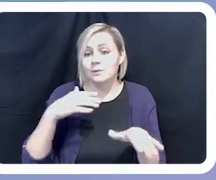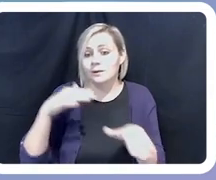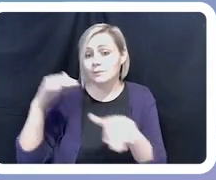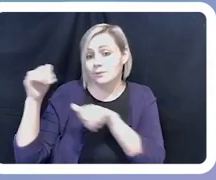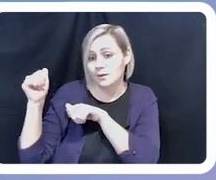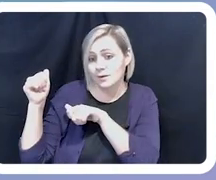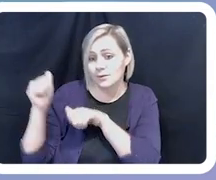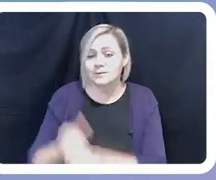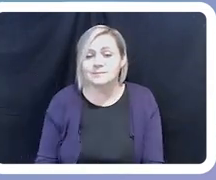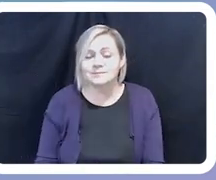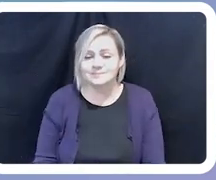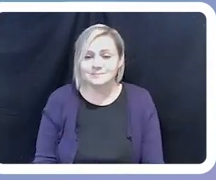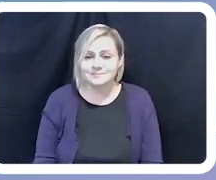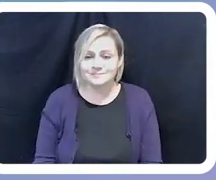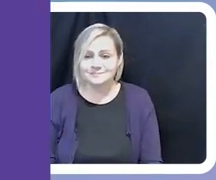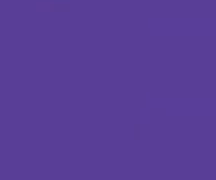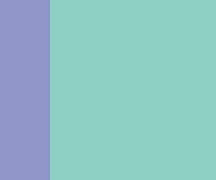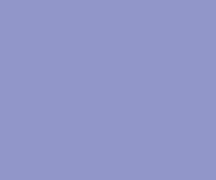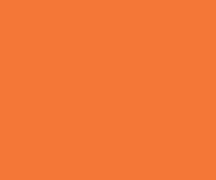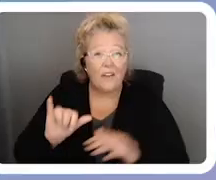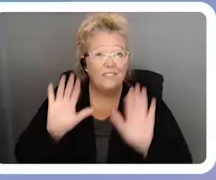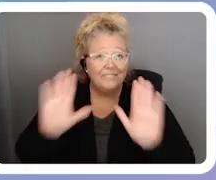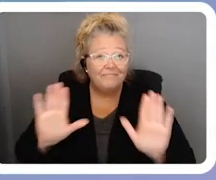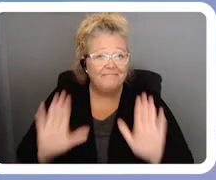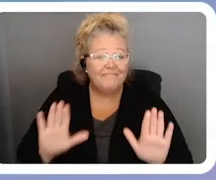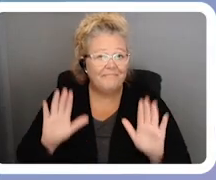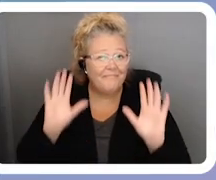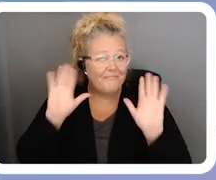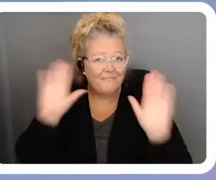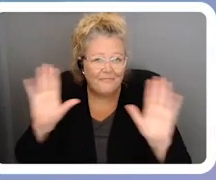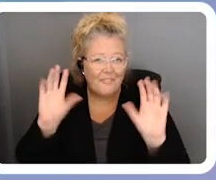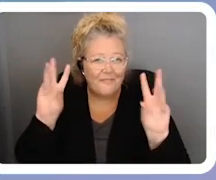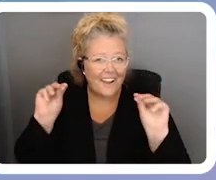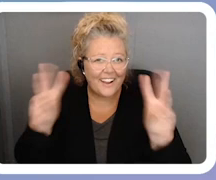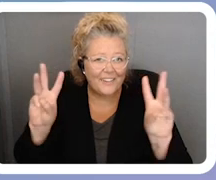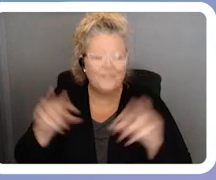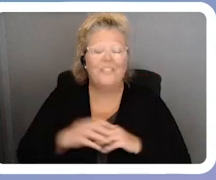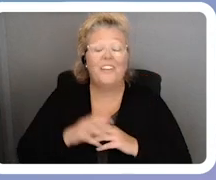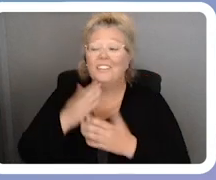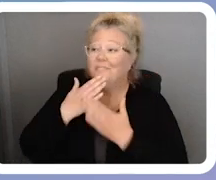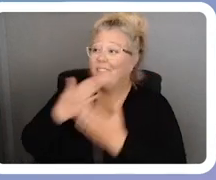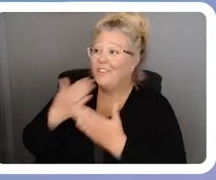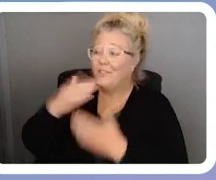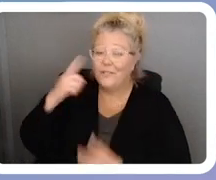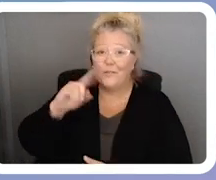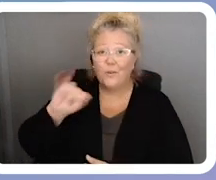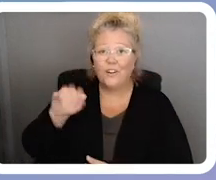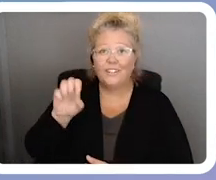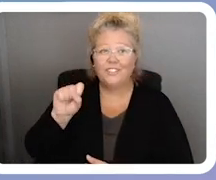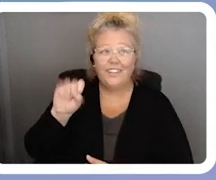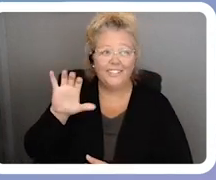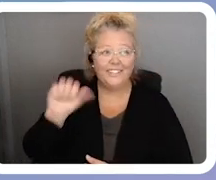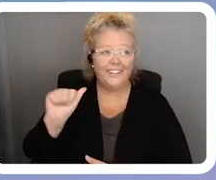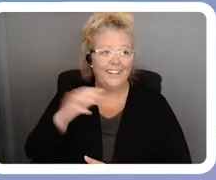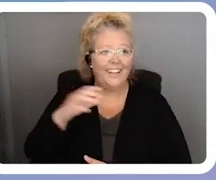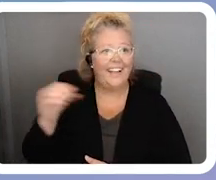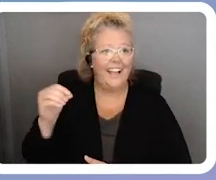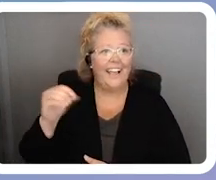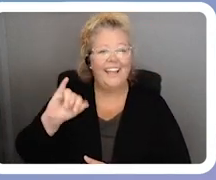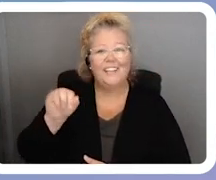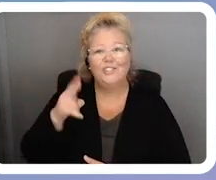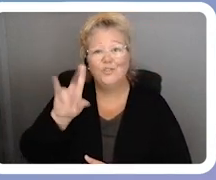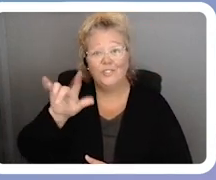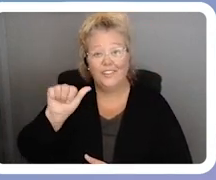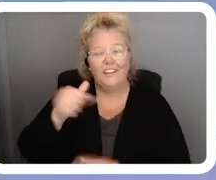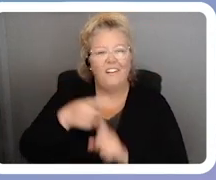You're gonna miss me by my walk, you're gonna miss me by my talk, oh, you're gonna miss me when I'm gone. Wow, that was incredible. Special thanks to Jessica and Julia from